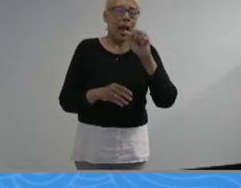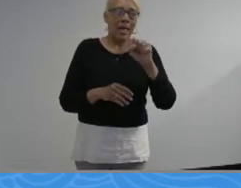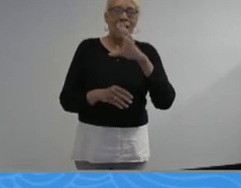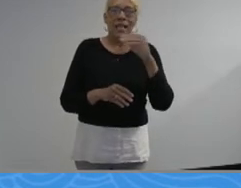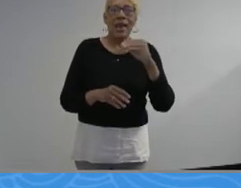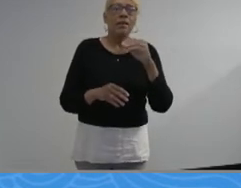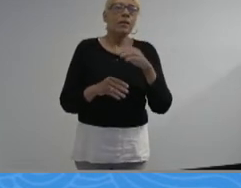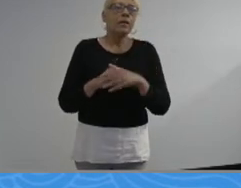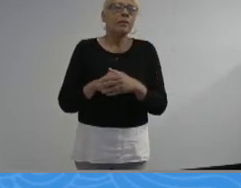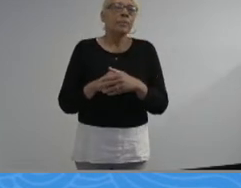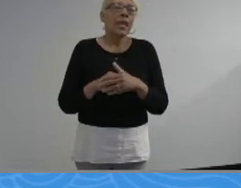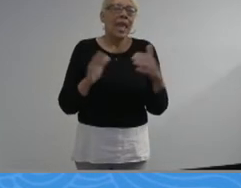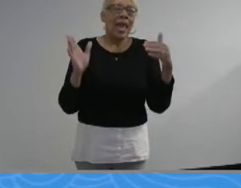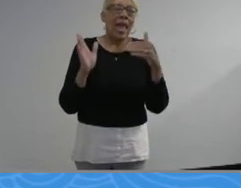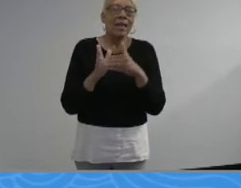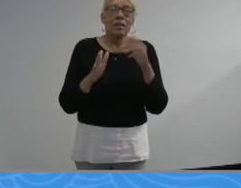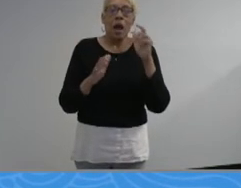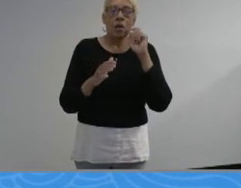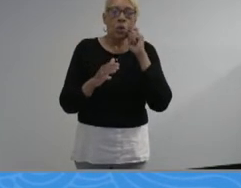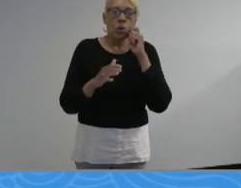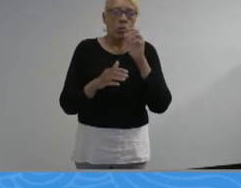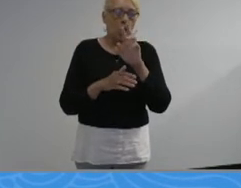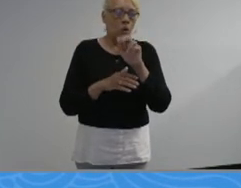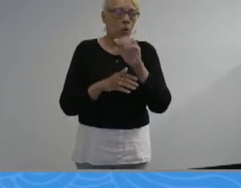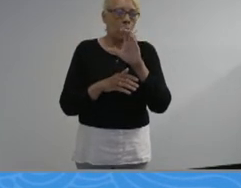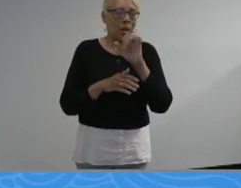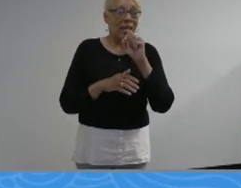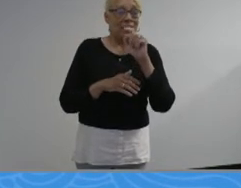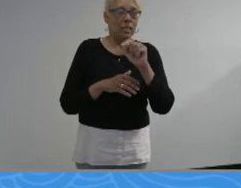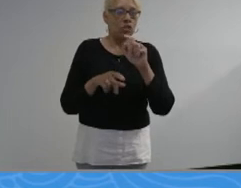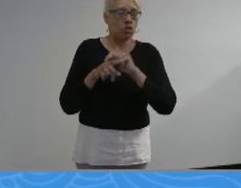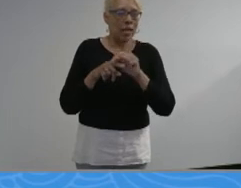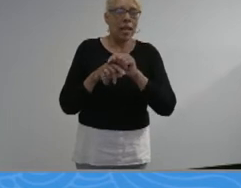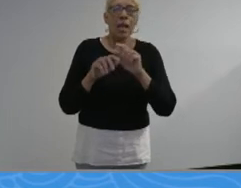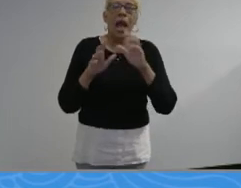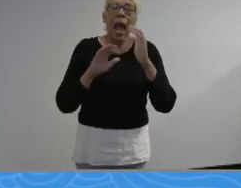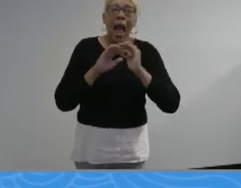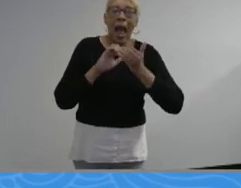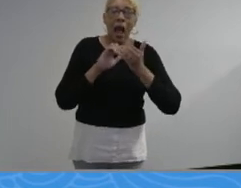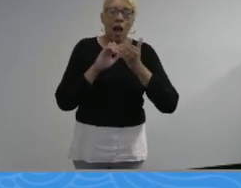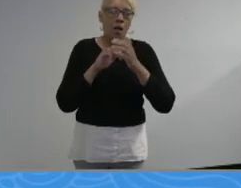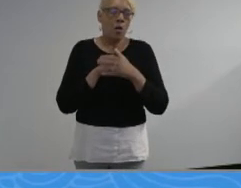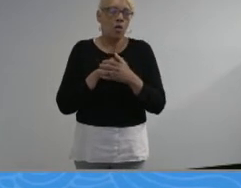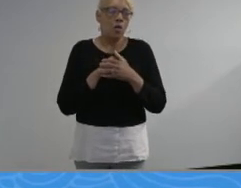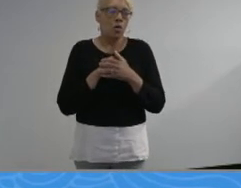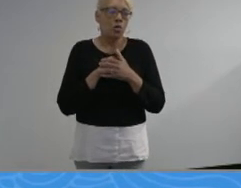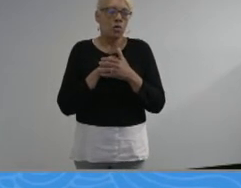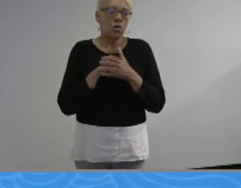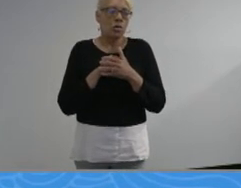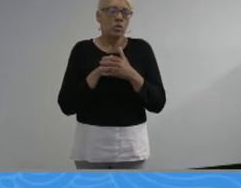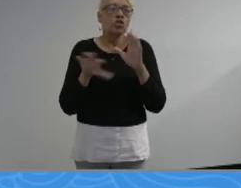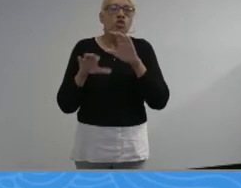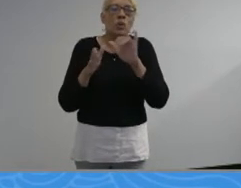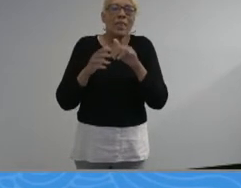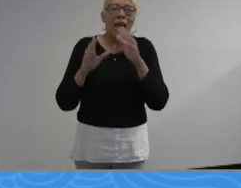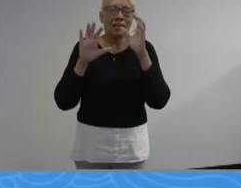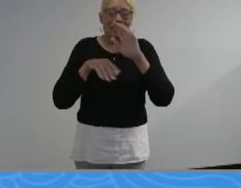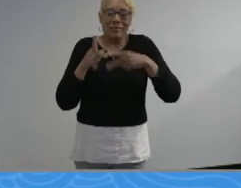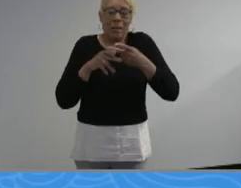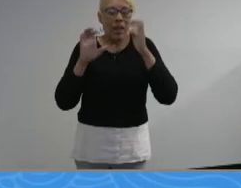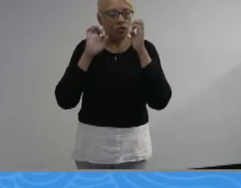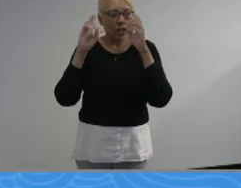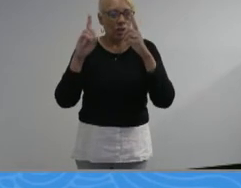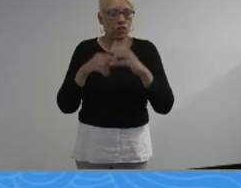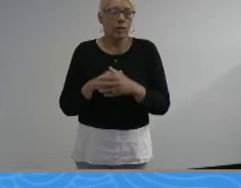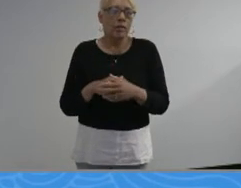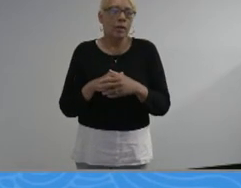education. So I'm wondering if you want to like leave us with some last thoughts on how to foster an anti-racist education, and also within that, really